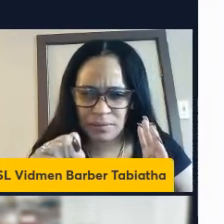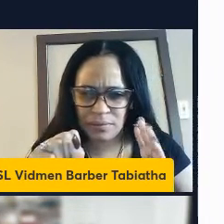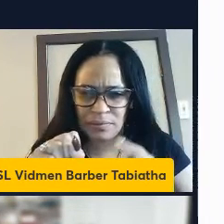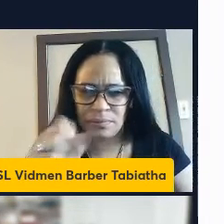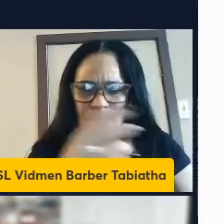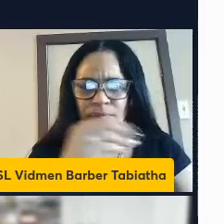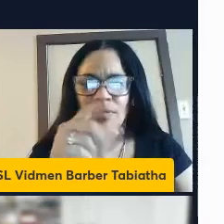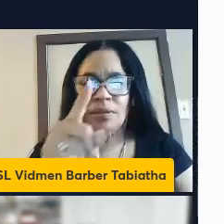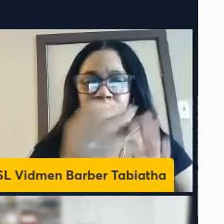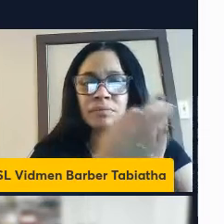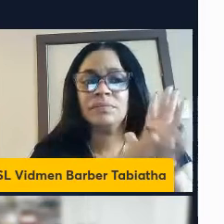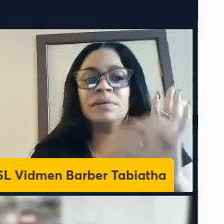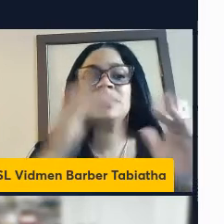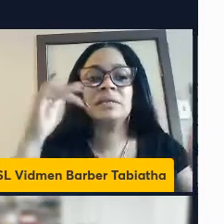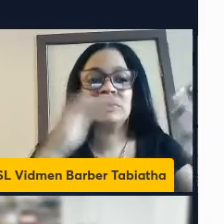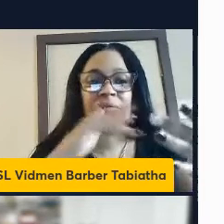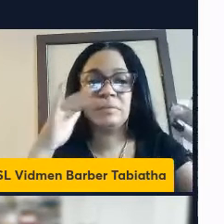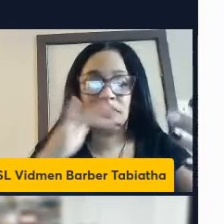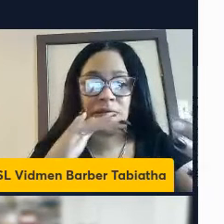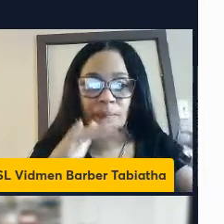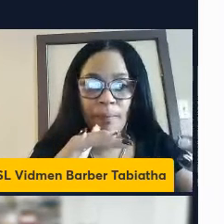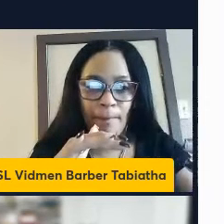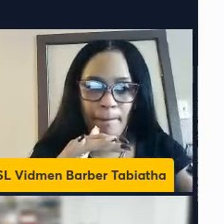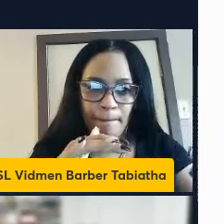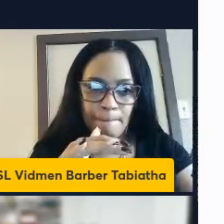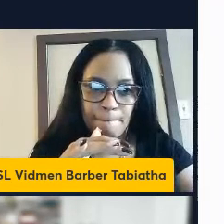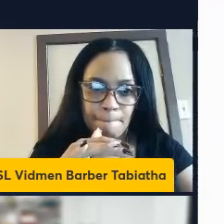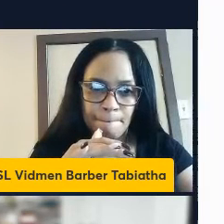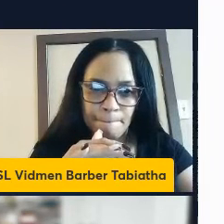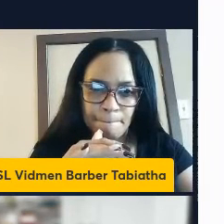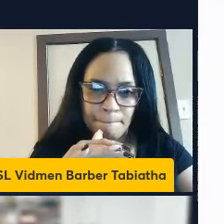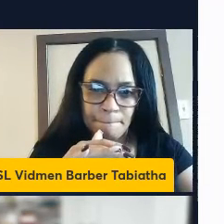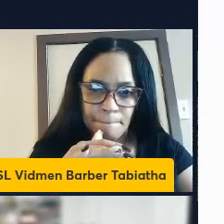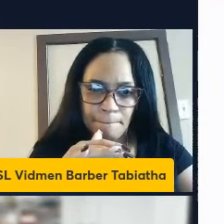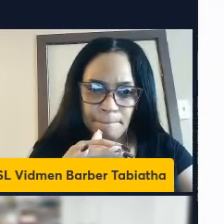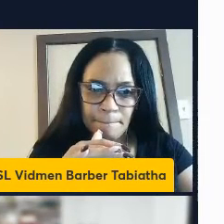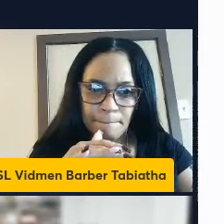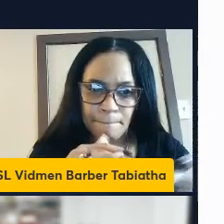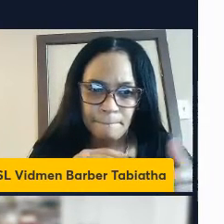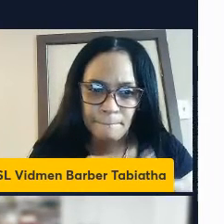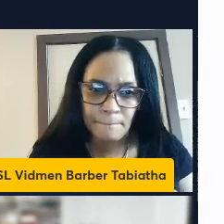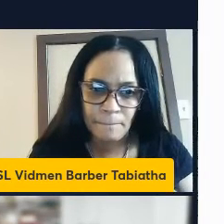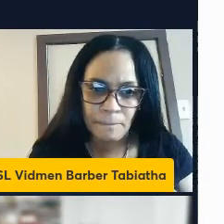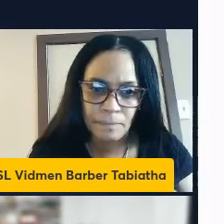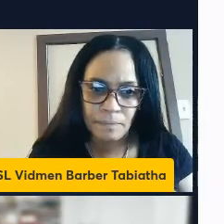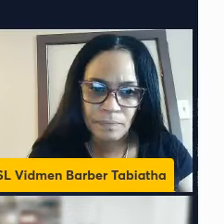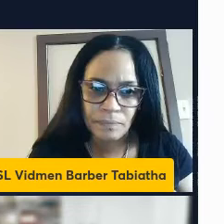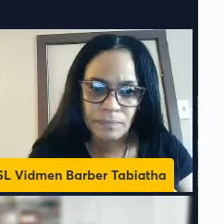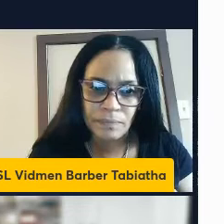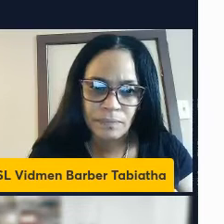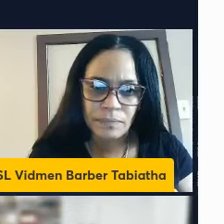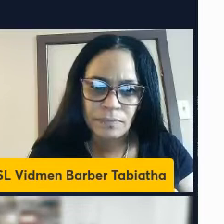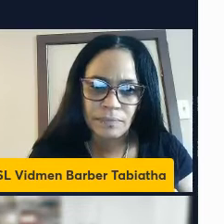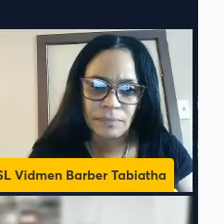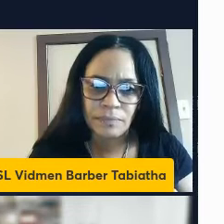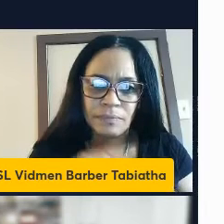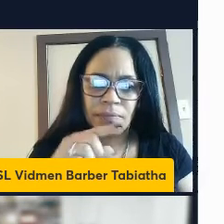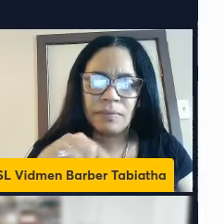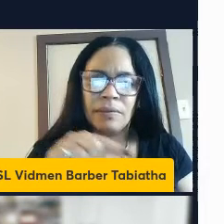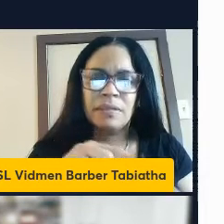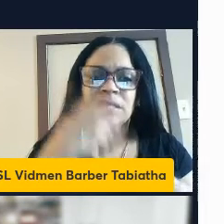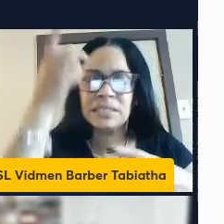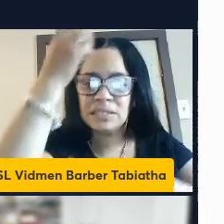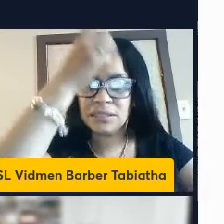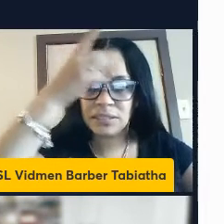And these parasites are the cause of a disease called malaria, which is quite life-threatening. And this is a